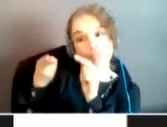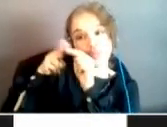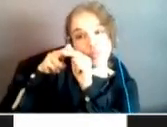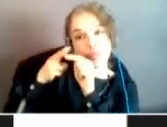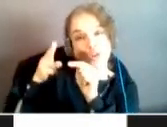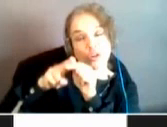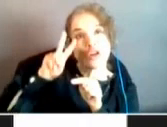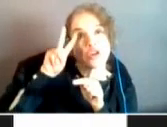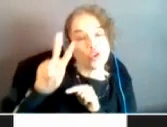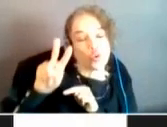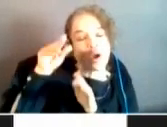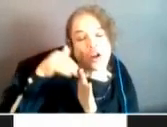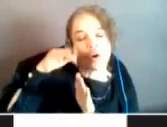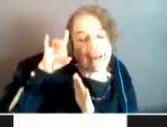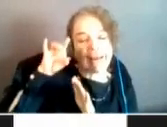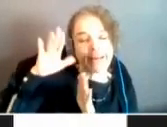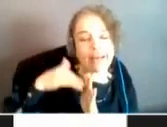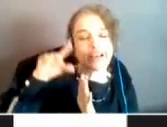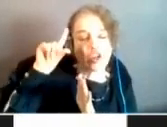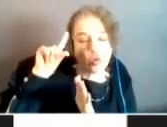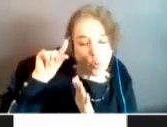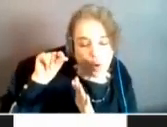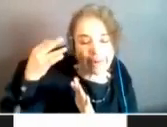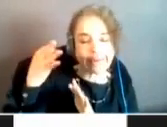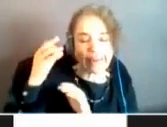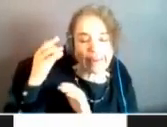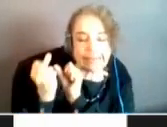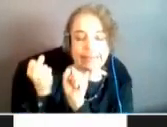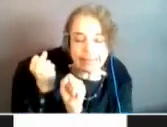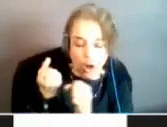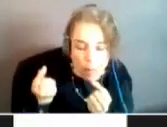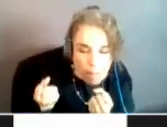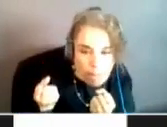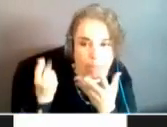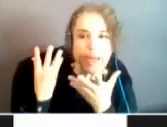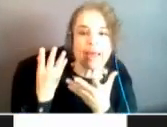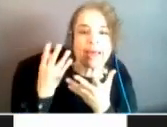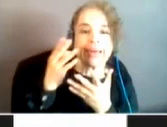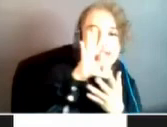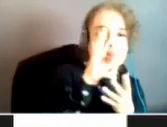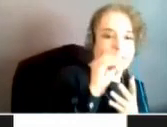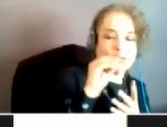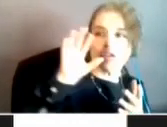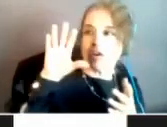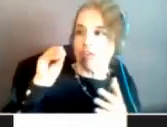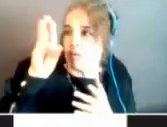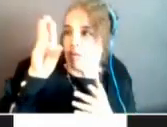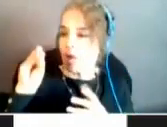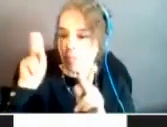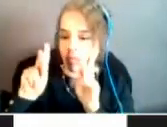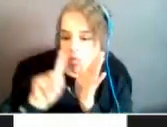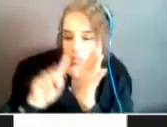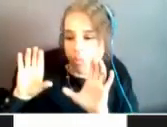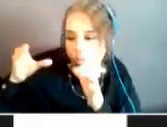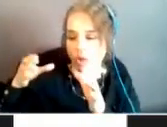than 285,000 in 2019. As many as 40 to 50% of the population have